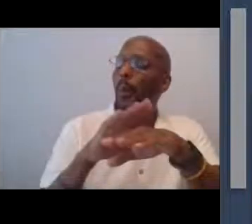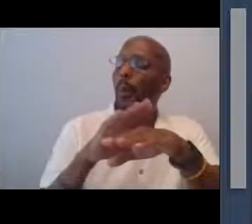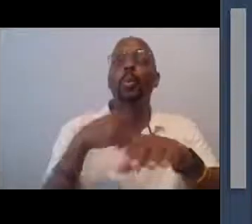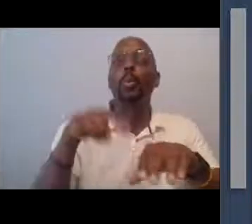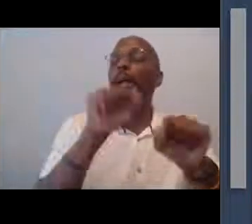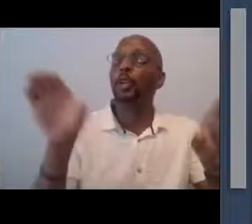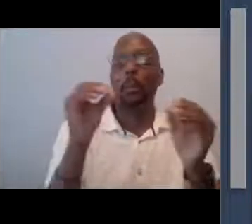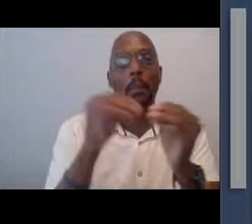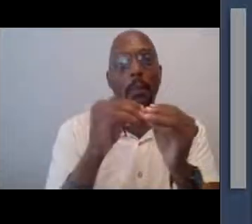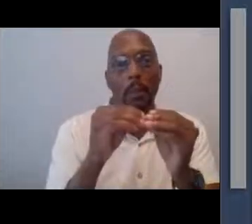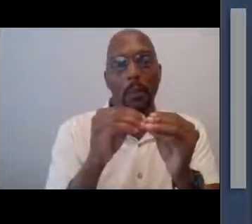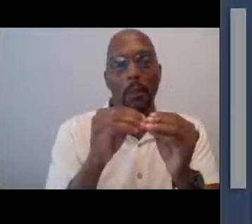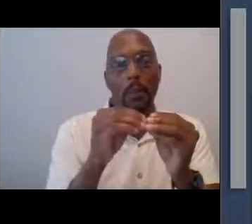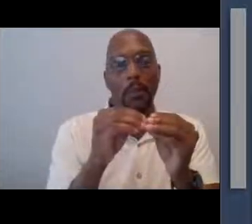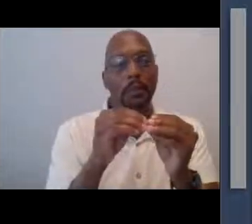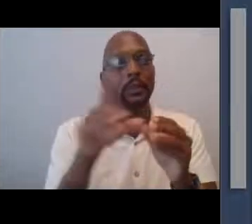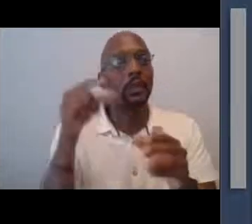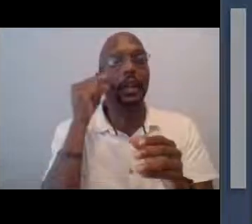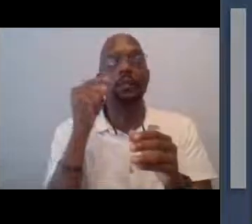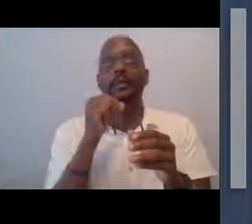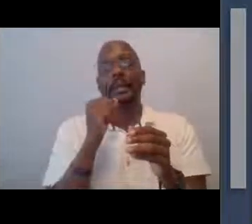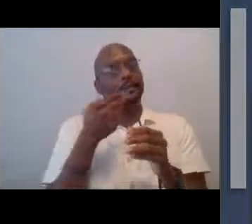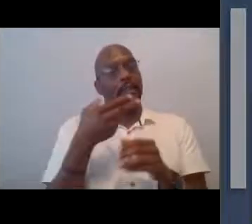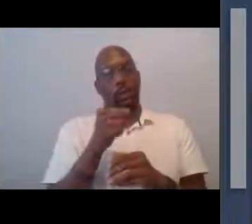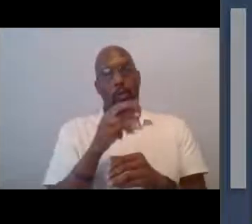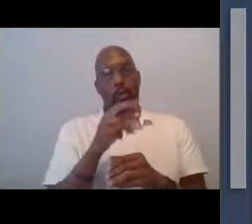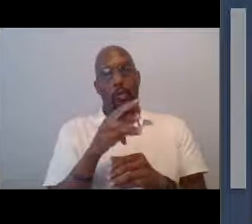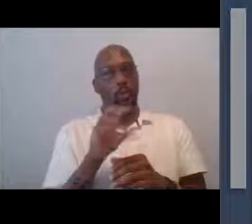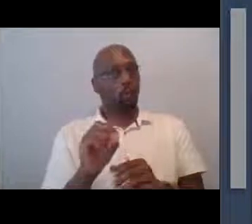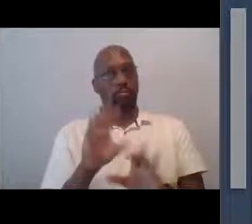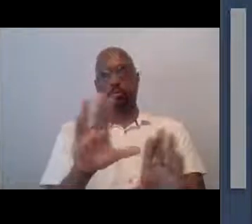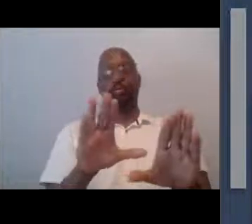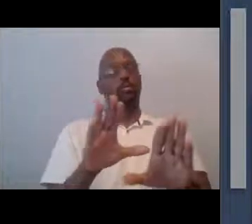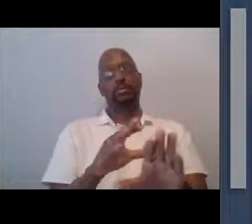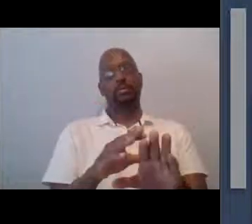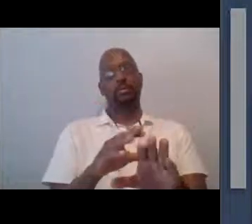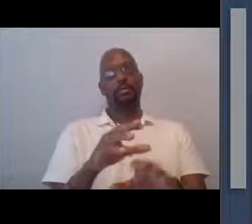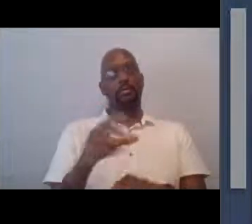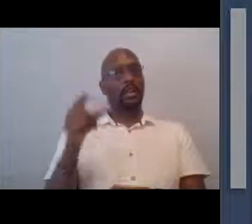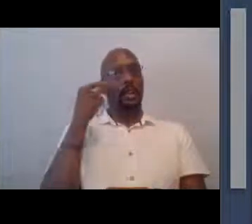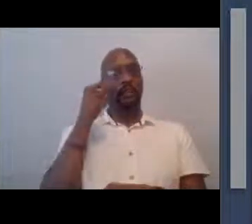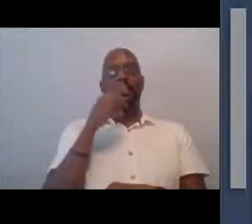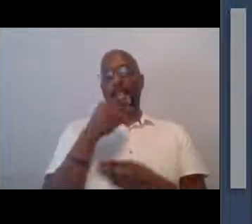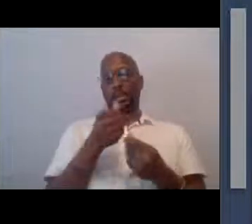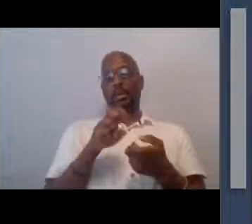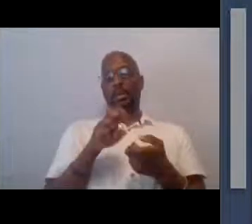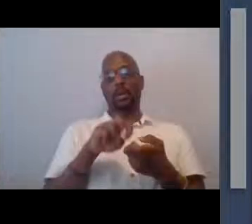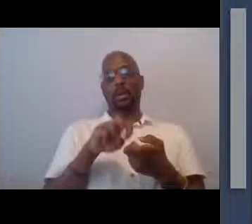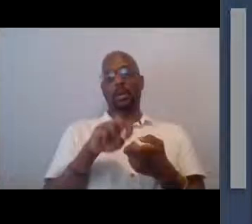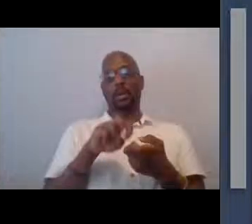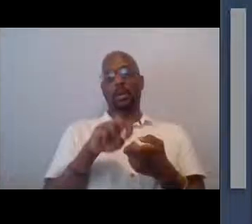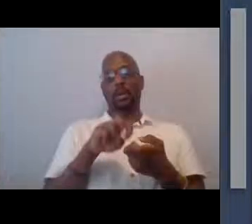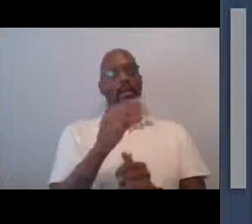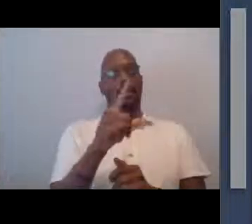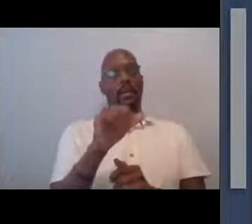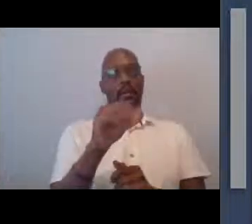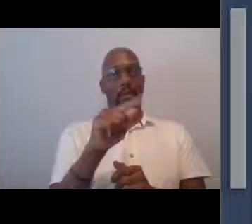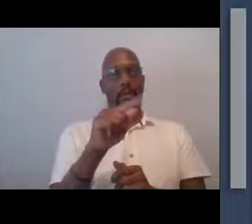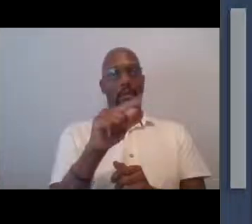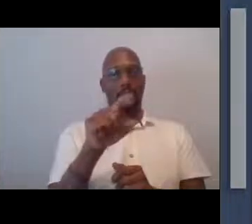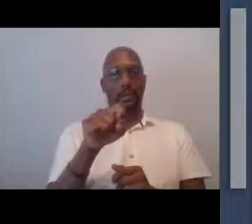day, government is not the hero. Government is not going to solve climate. It's going to be us in our neighborhoods,